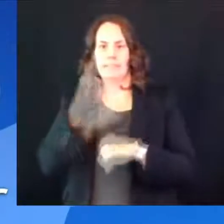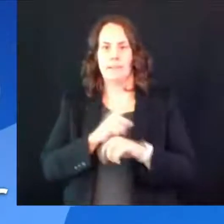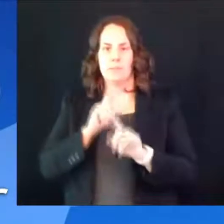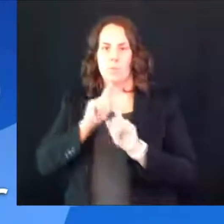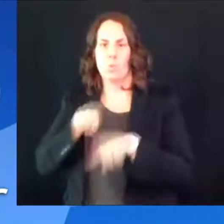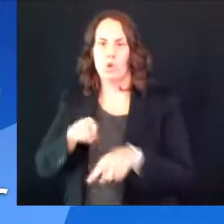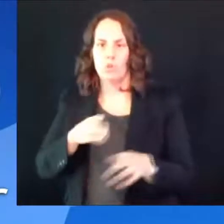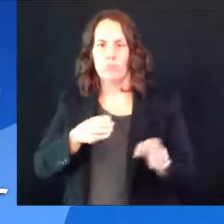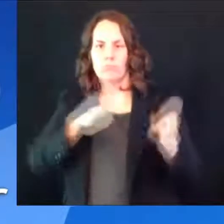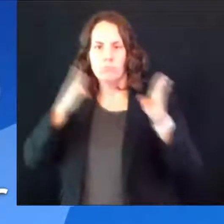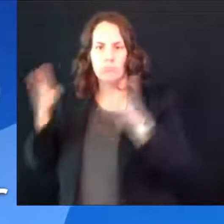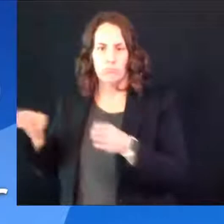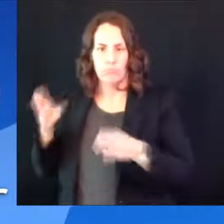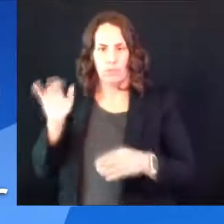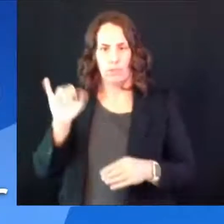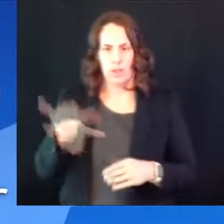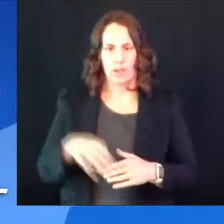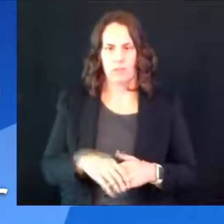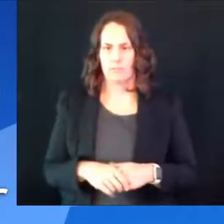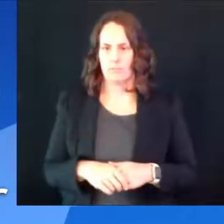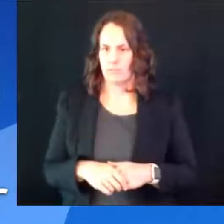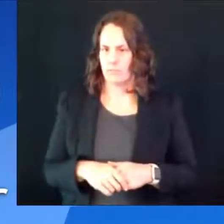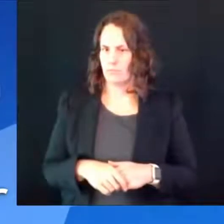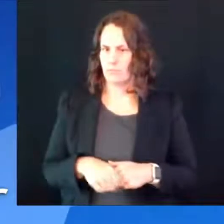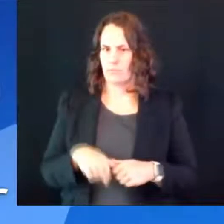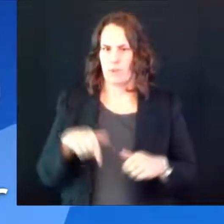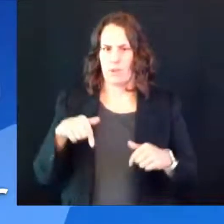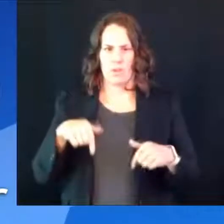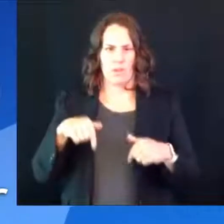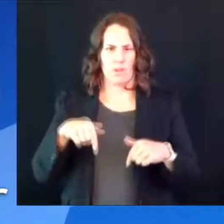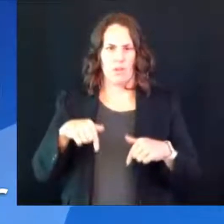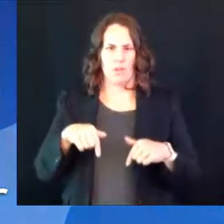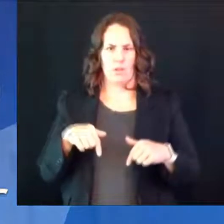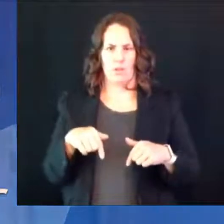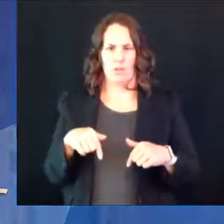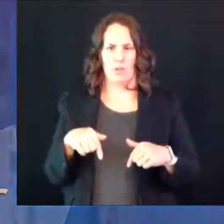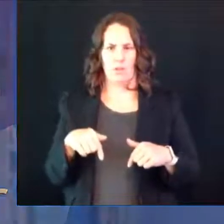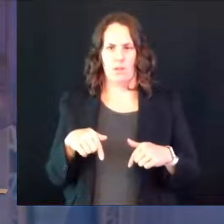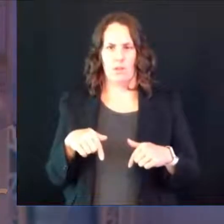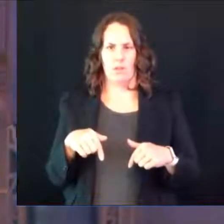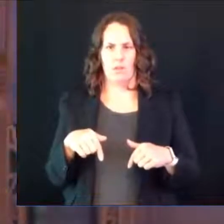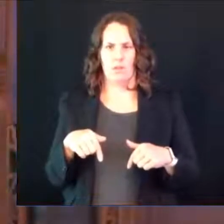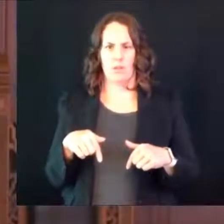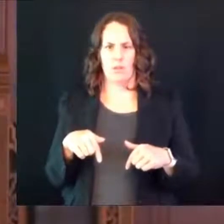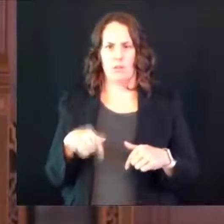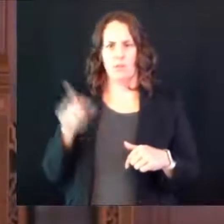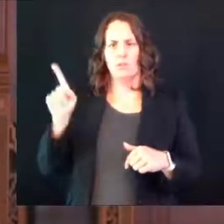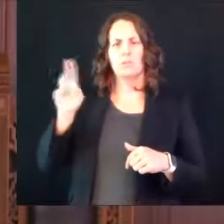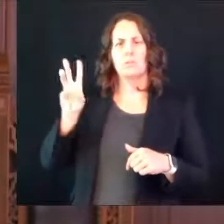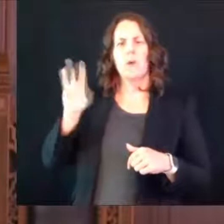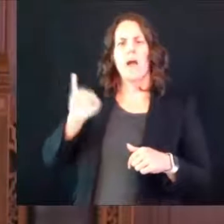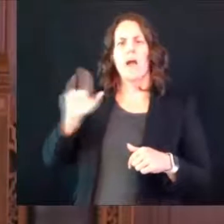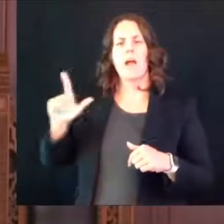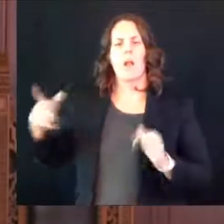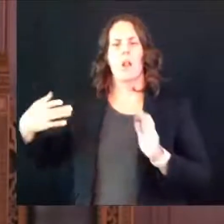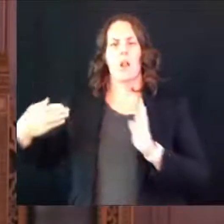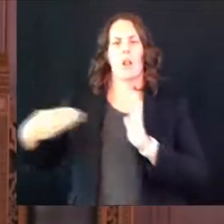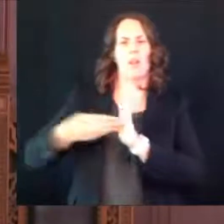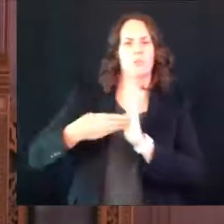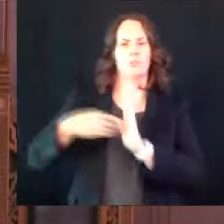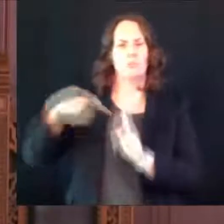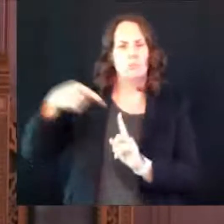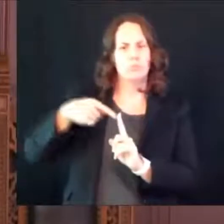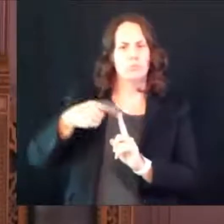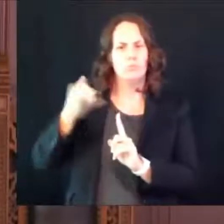do you believe you are entitled to make during this pandemic? Thank you. Well, I'd sure like the pandemic to go away. We wouldn't have to worry about